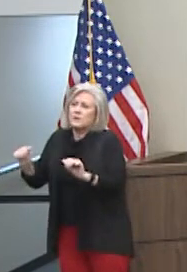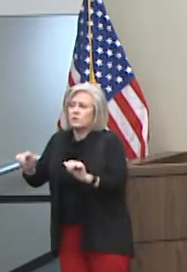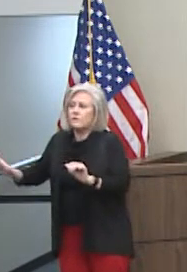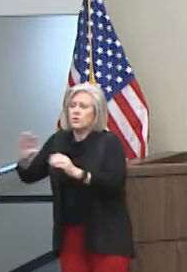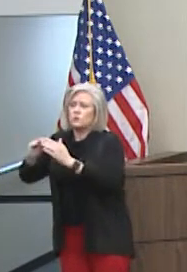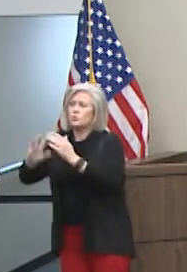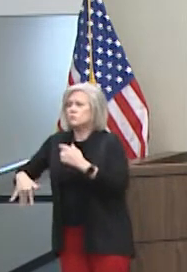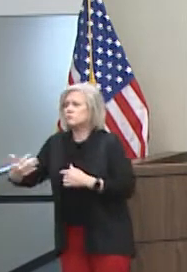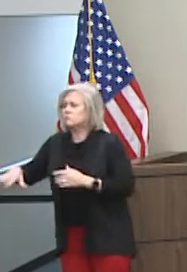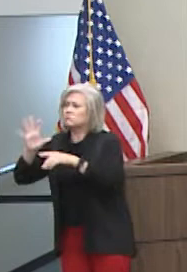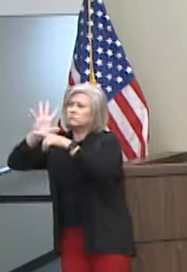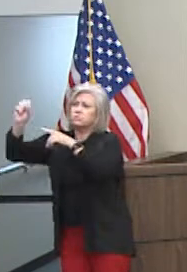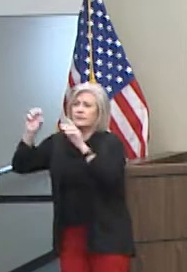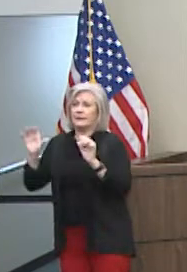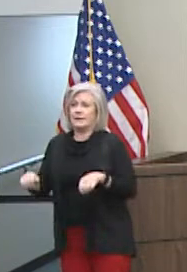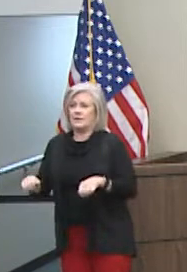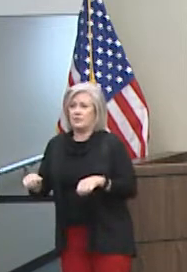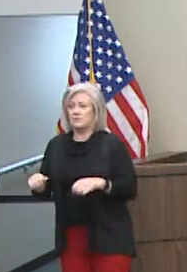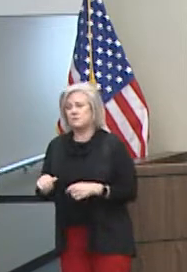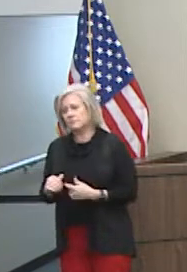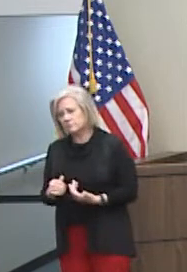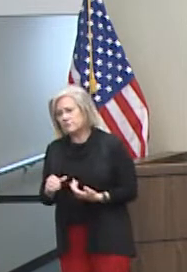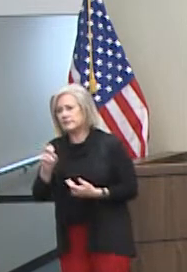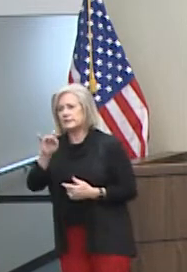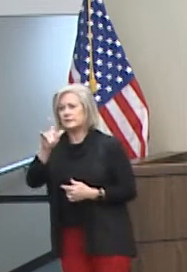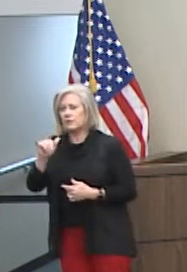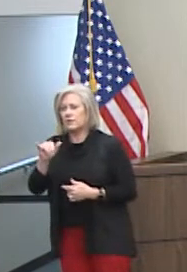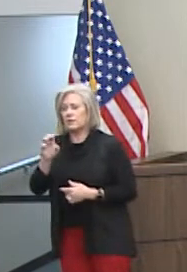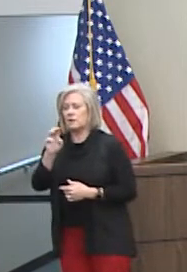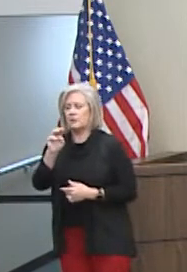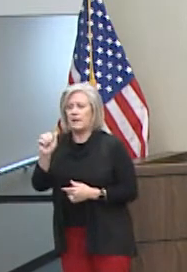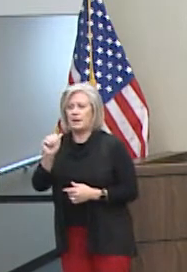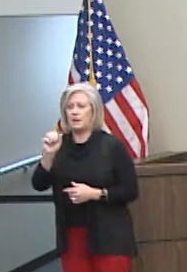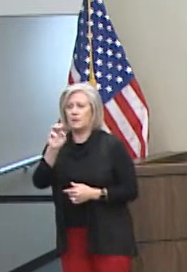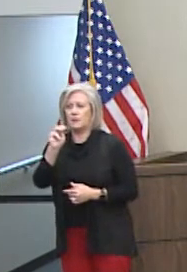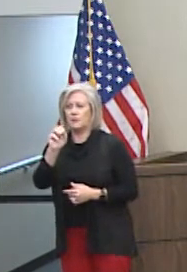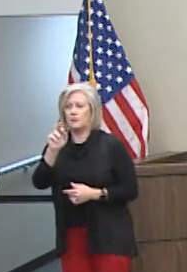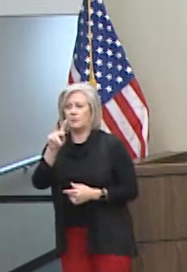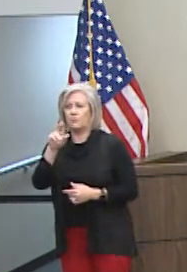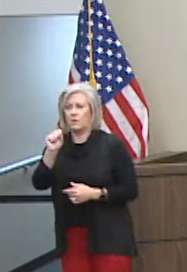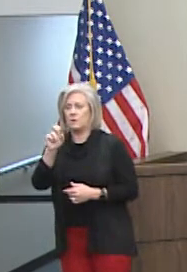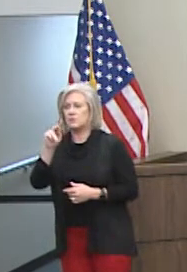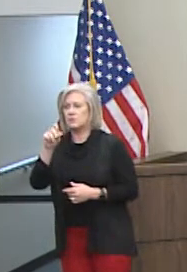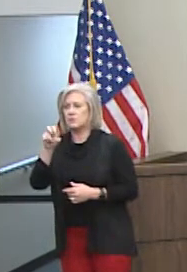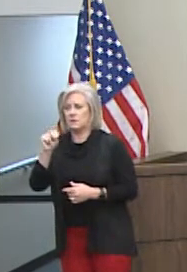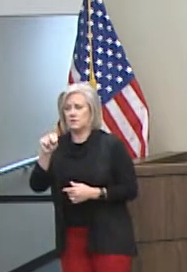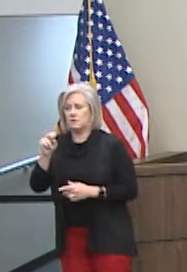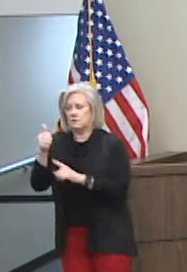students. Sincerely, A. Marcus Nelson.